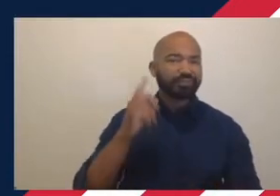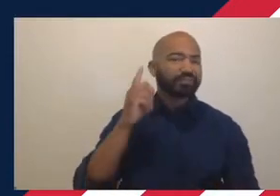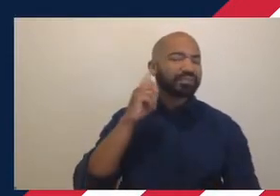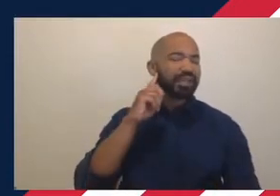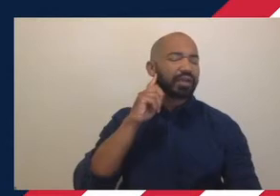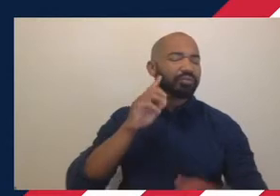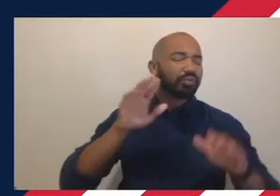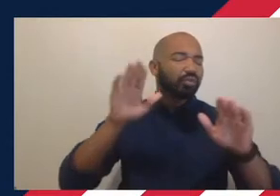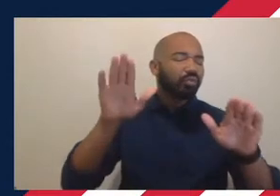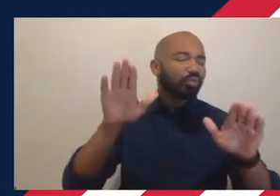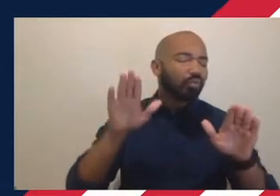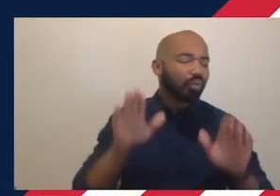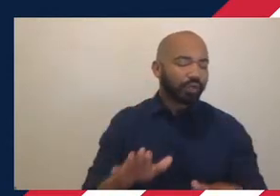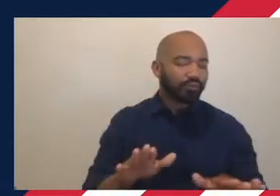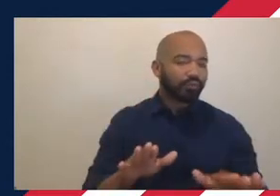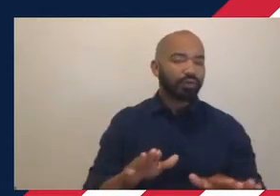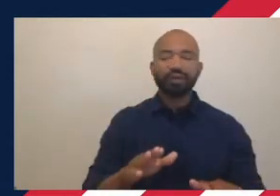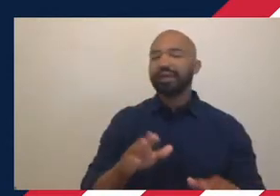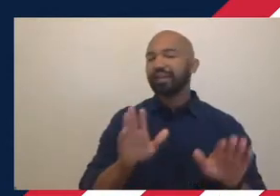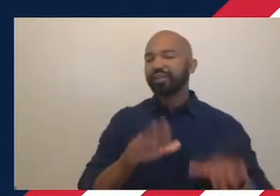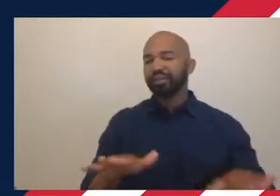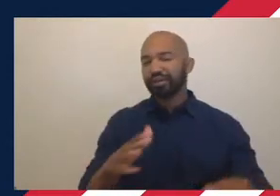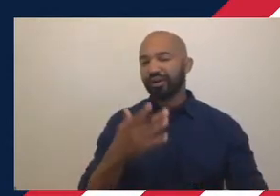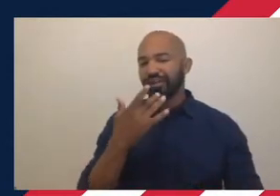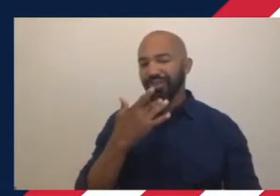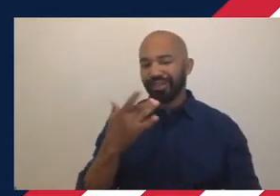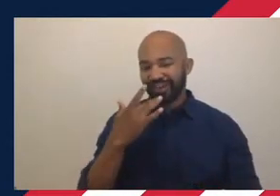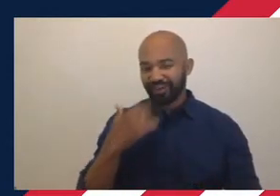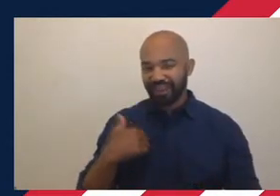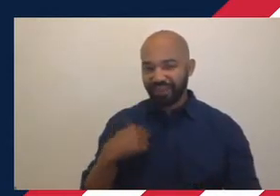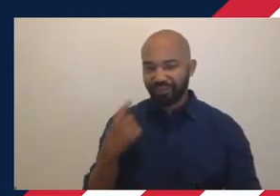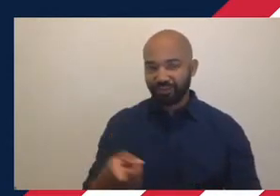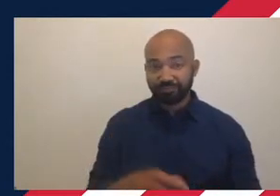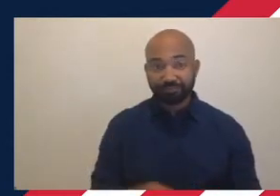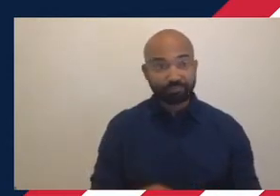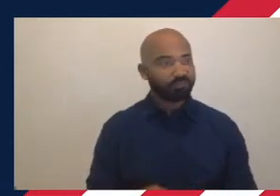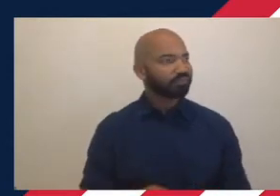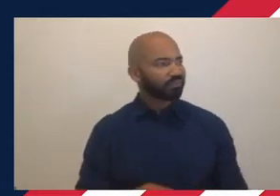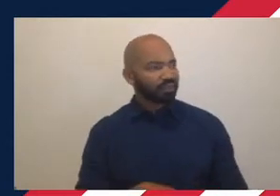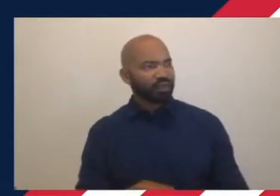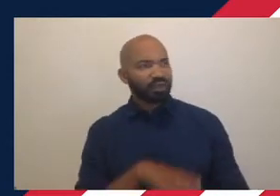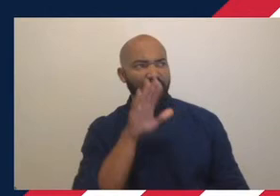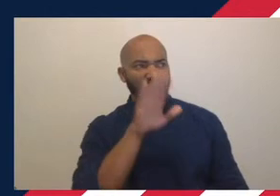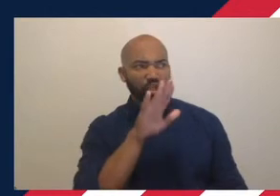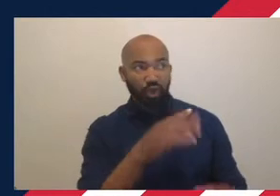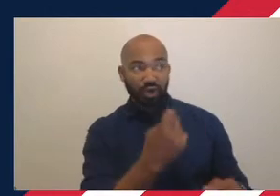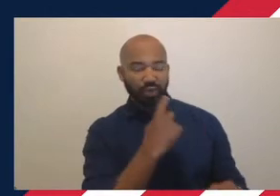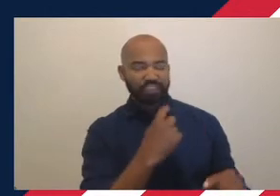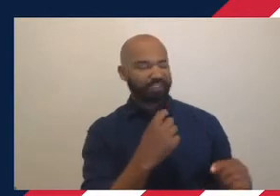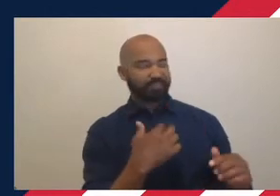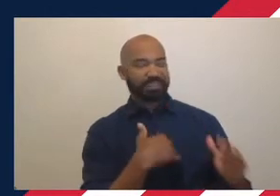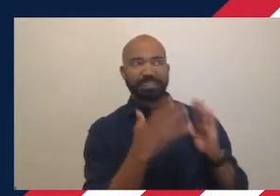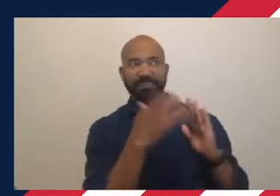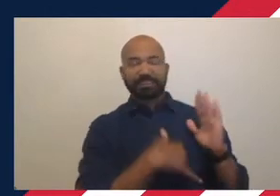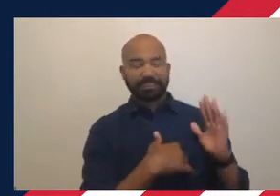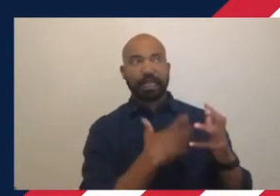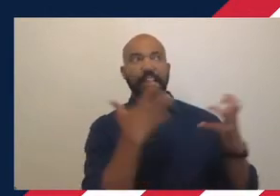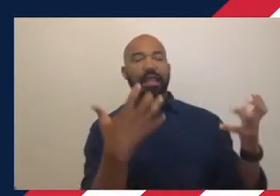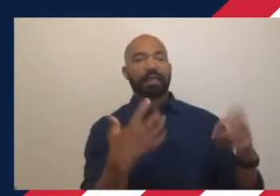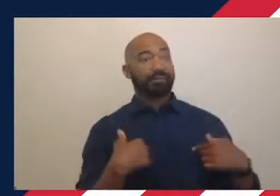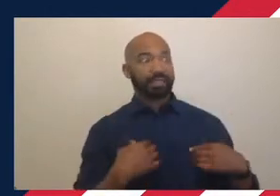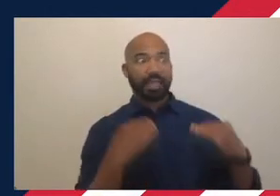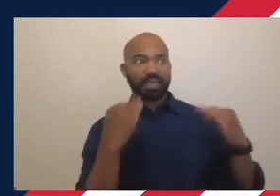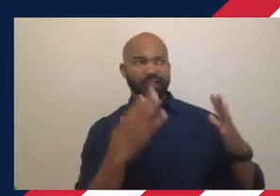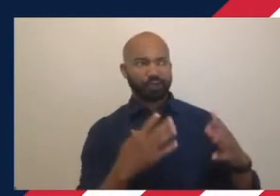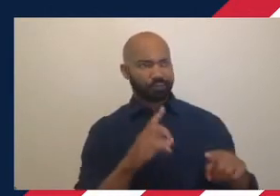much, Congresswoman. So that was it sounded like a paragraph of a question. So I'll try to remember the answers in order as best as I can. I'm an educator, but